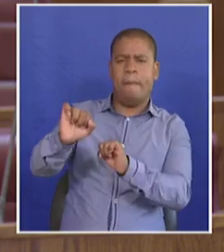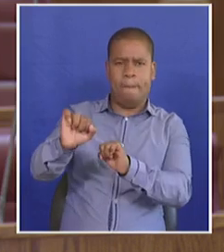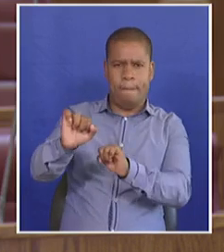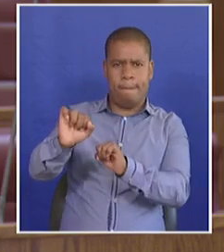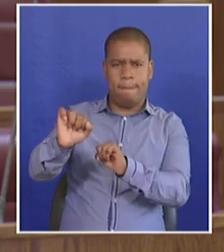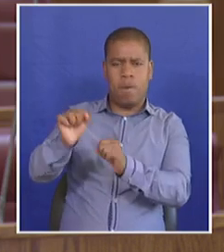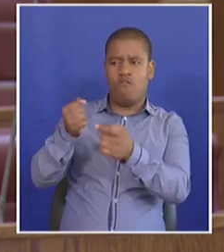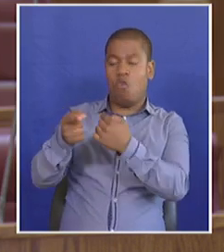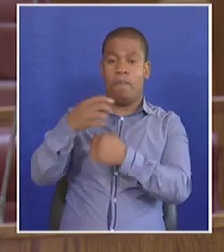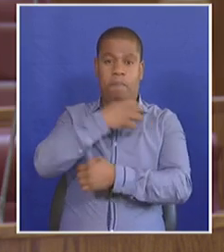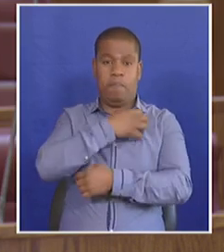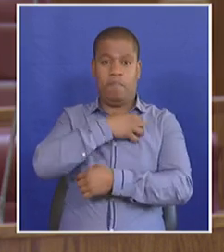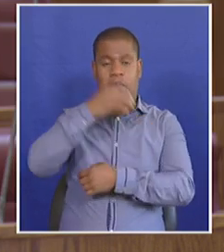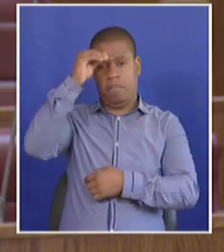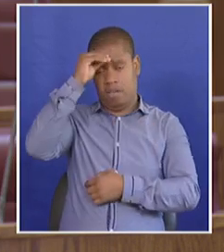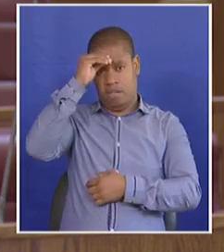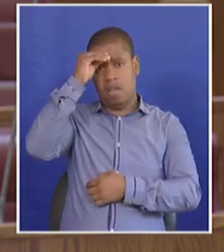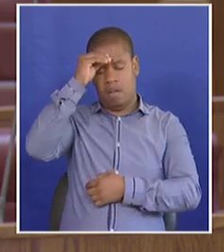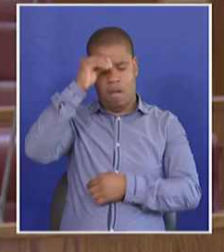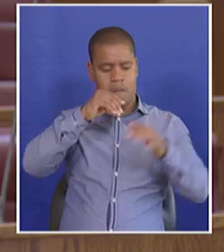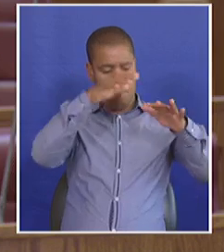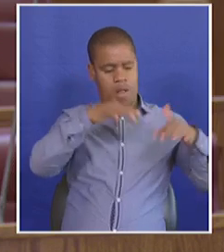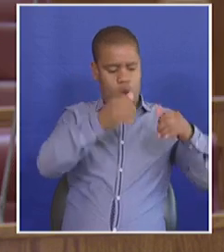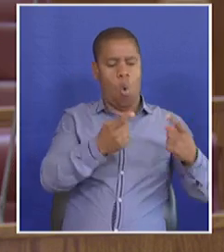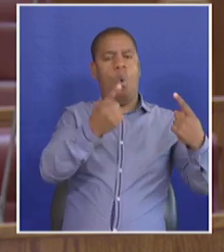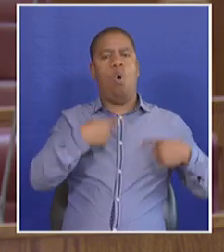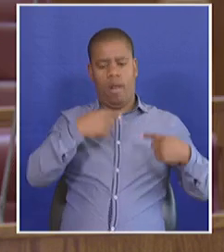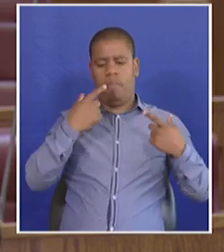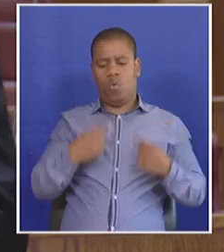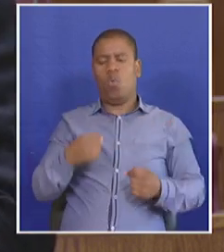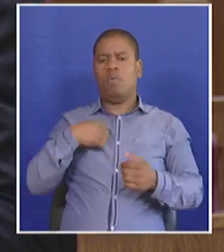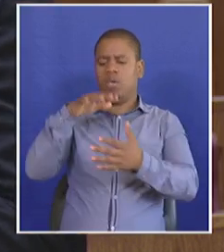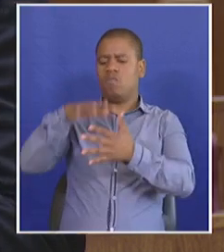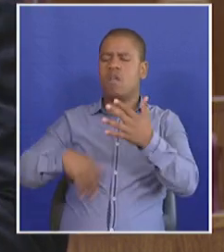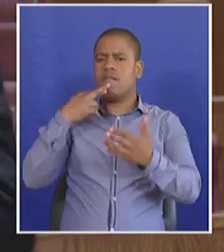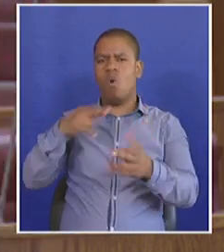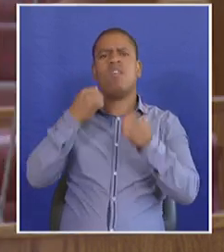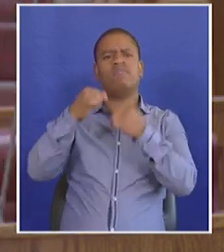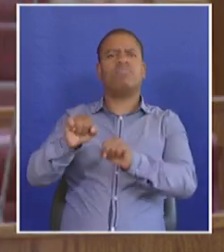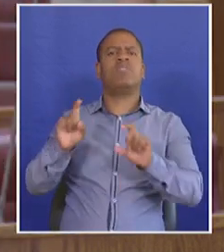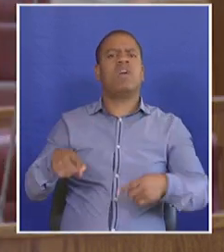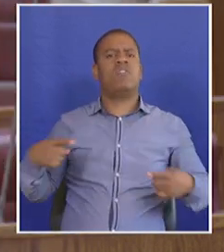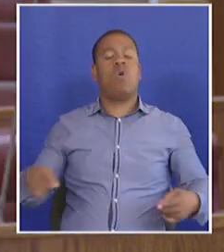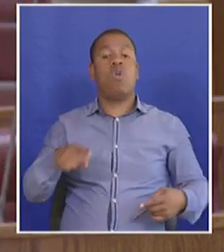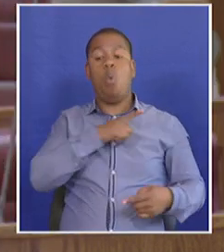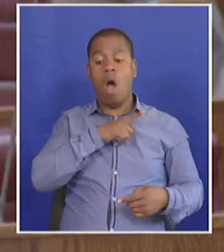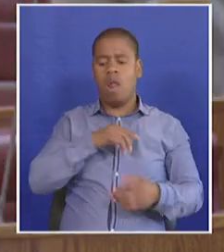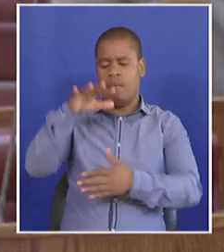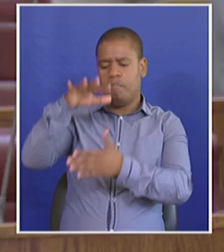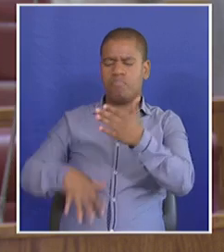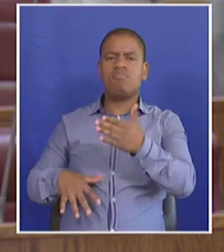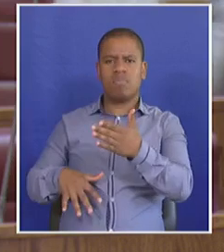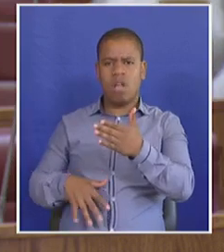of Police as per the instruction of Parliament. What people have opted to do is to deal with procedural